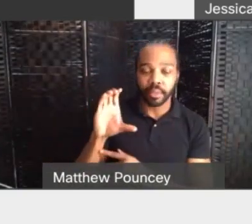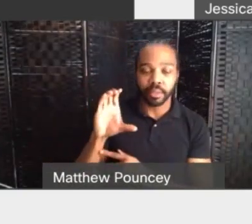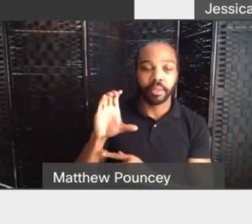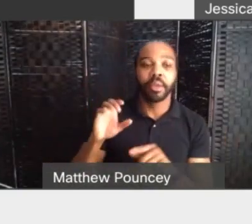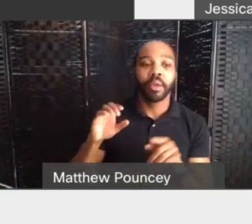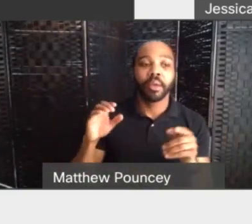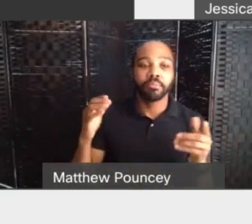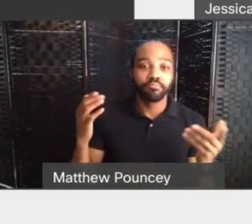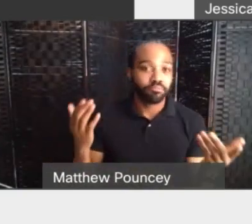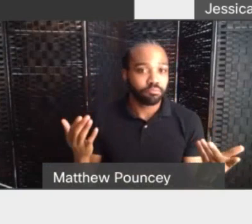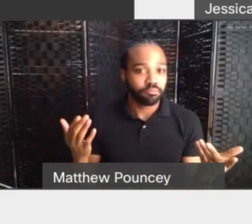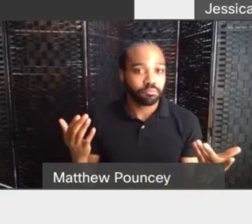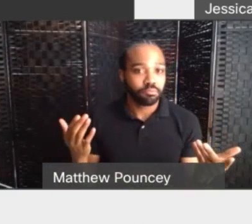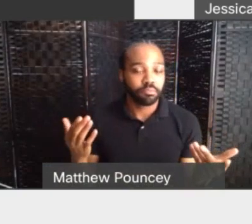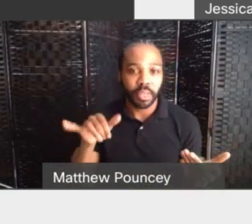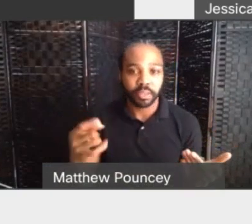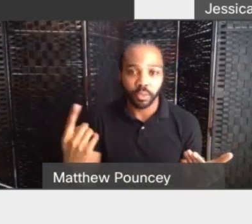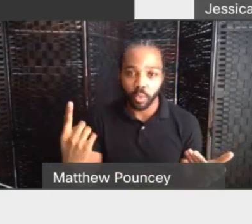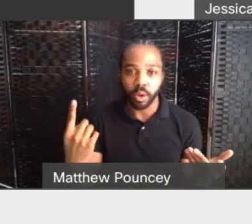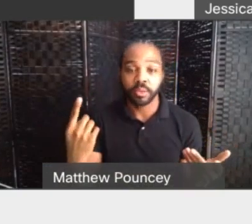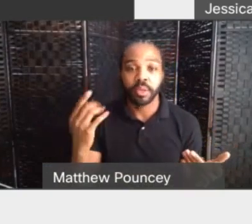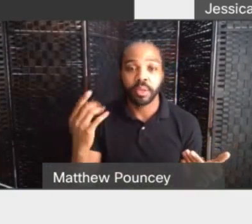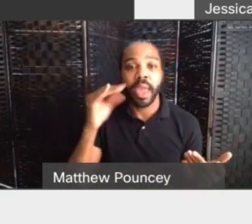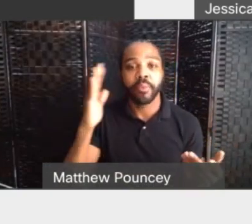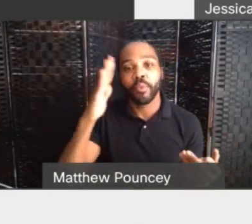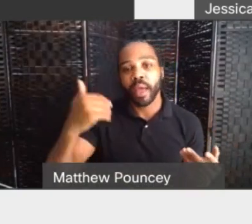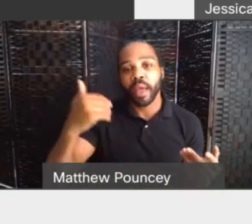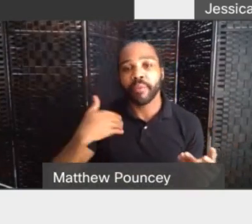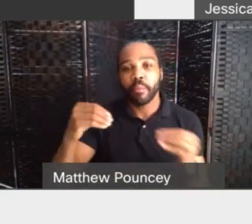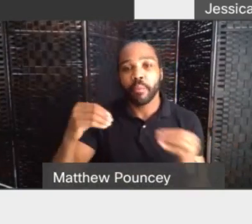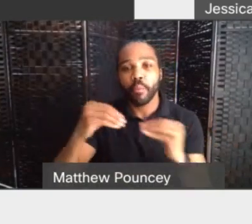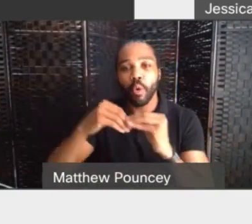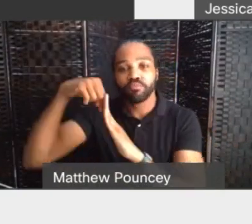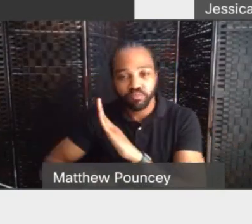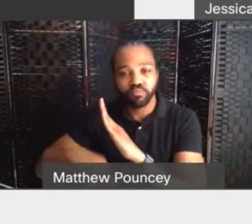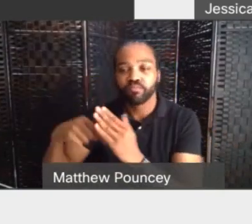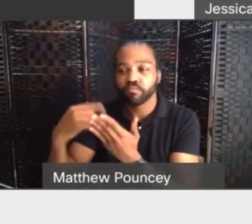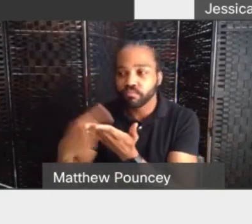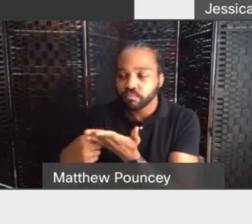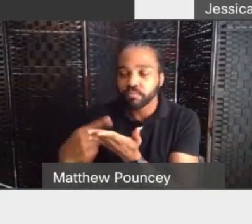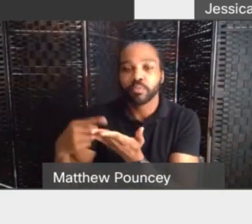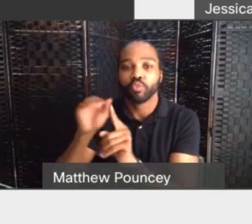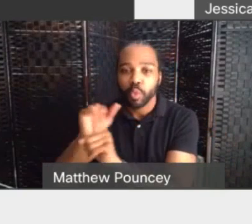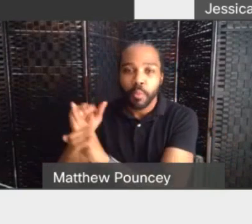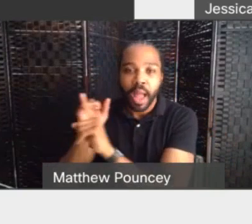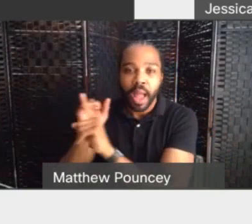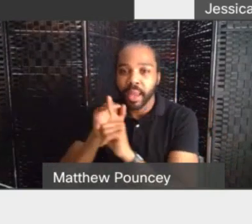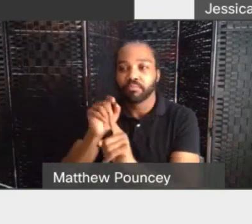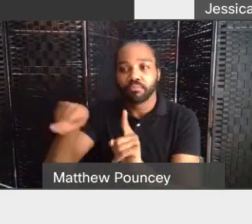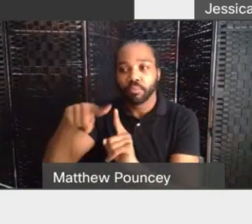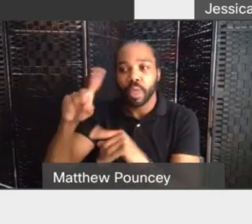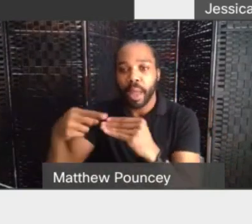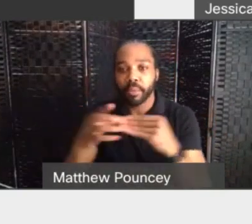So that's one, and we are going to have a deeper dive to remind everyone about these guidances next